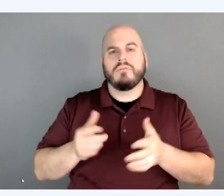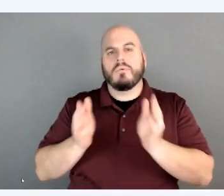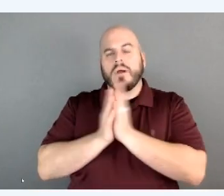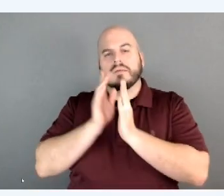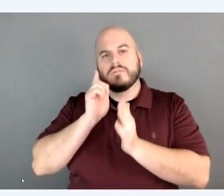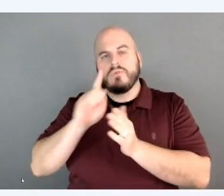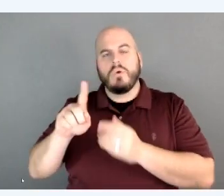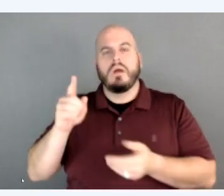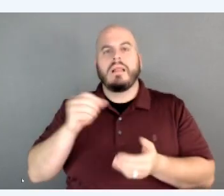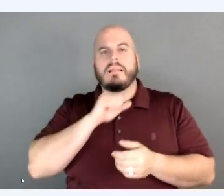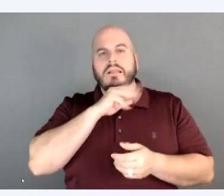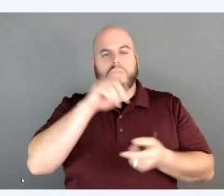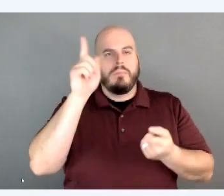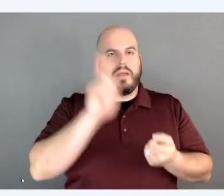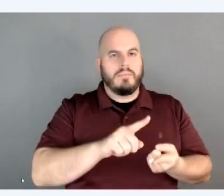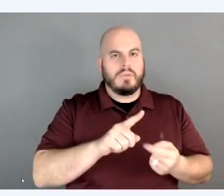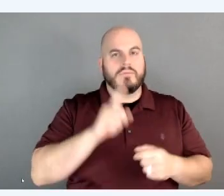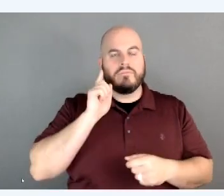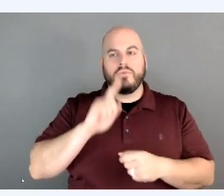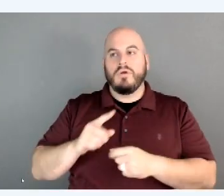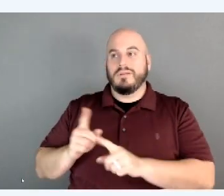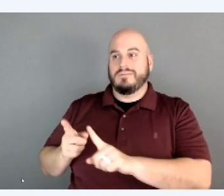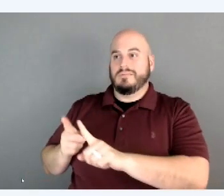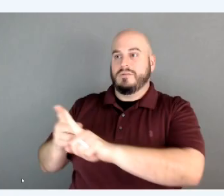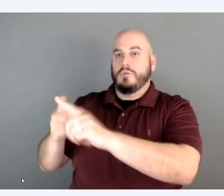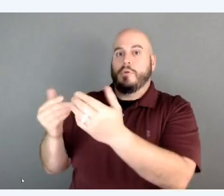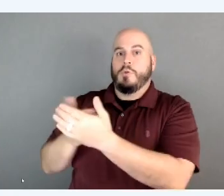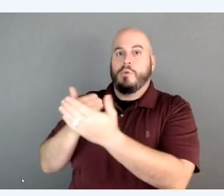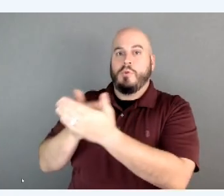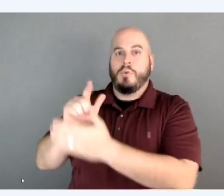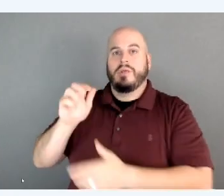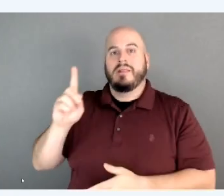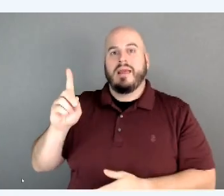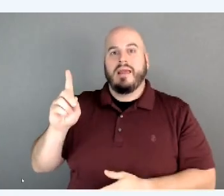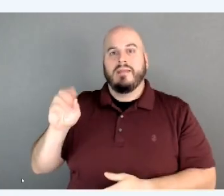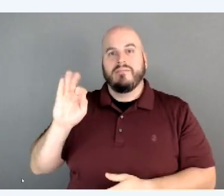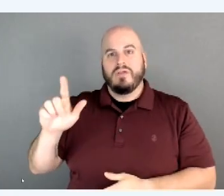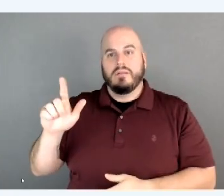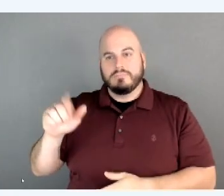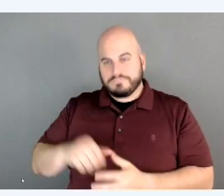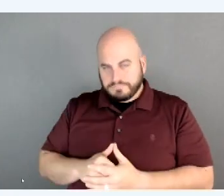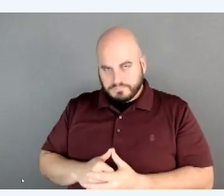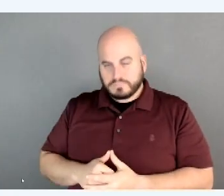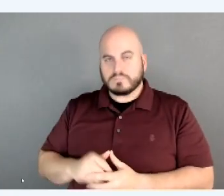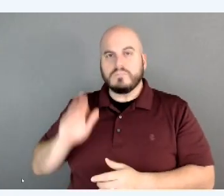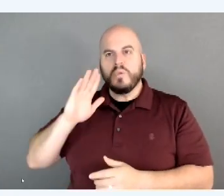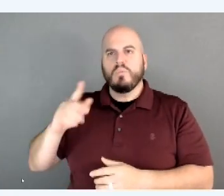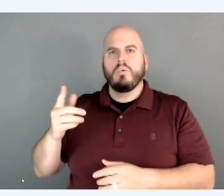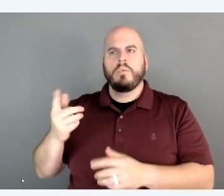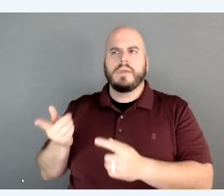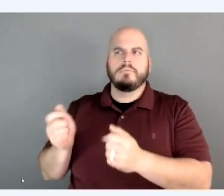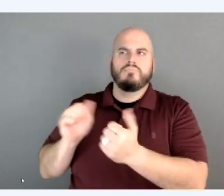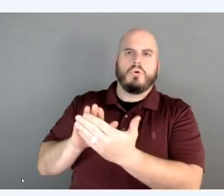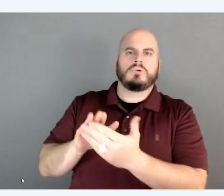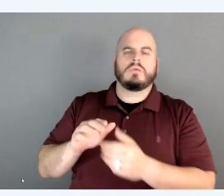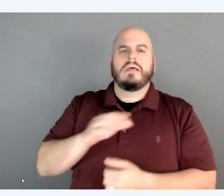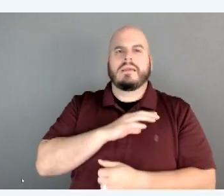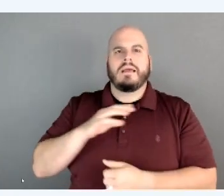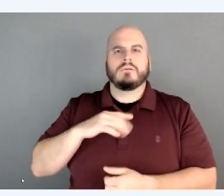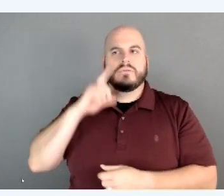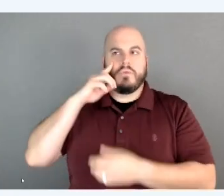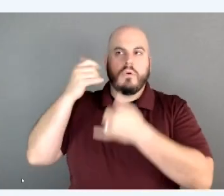the roads approaching the new landfill. And so we'll be coming to the council for consideration to award that contract here in the near